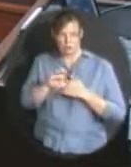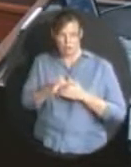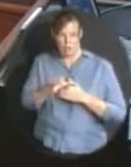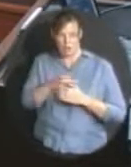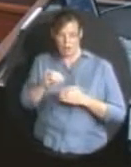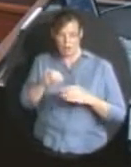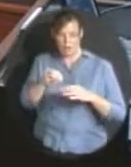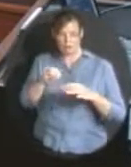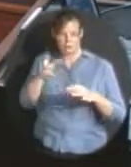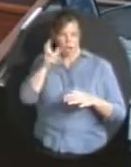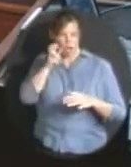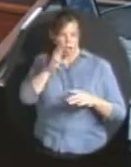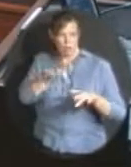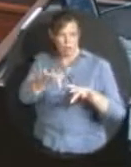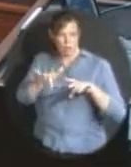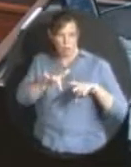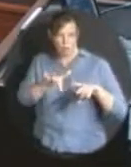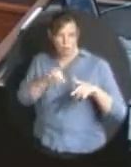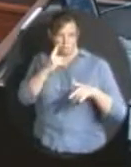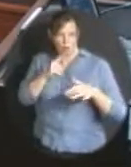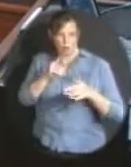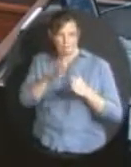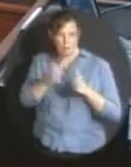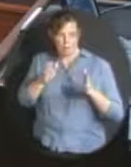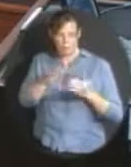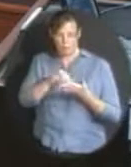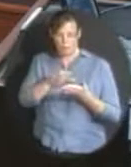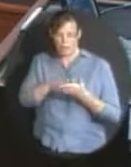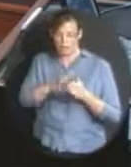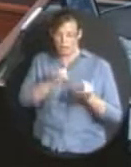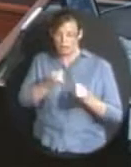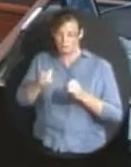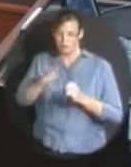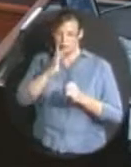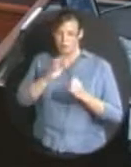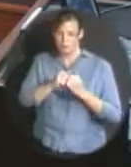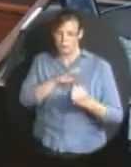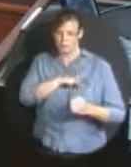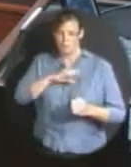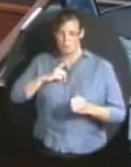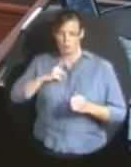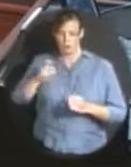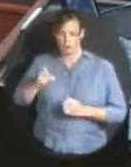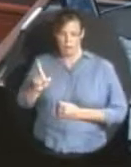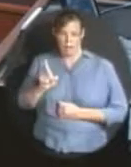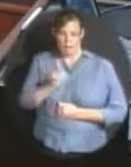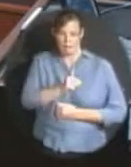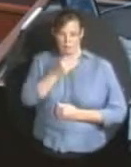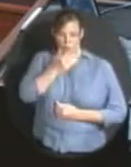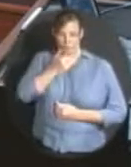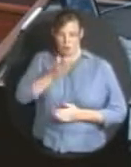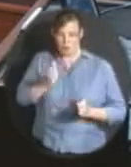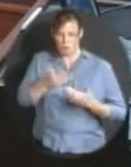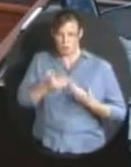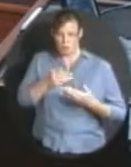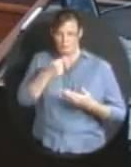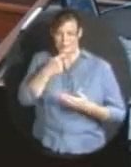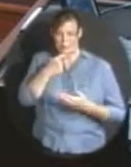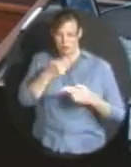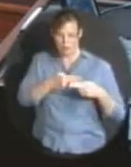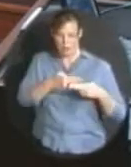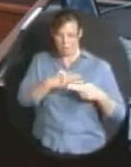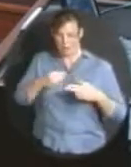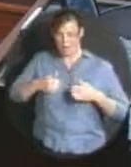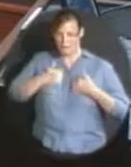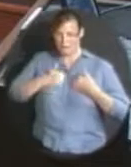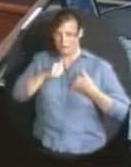audio tape recorded as a matter of public record. Individuals addressing the board should come to the podium at the front of the room and state your name and address.